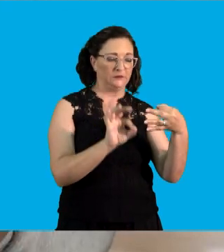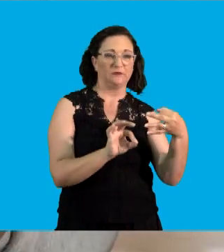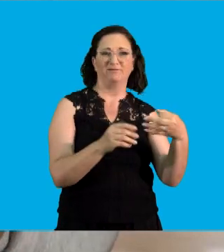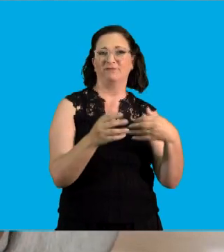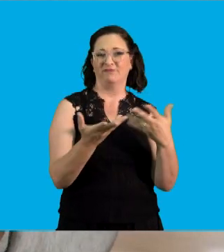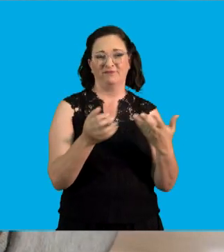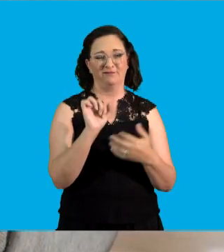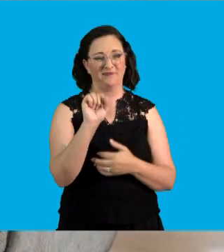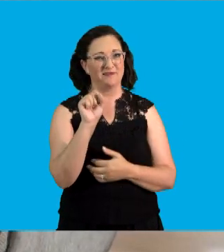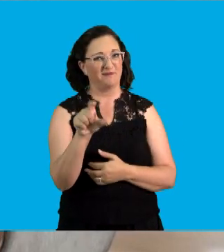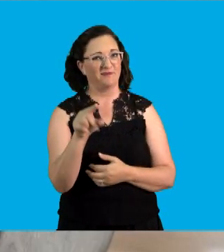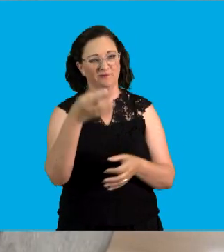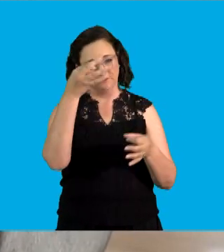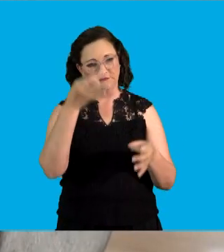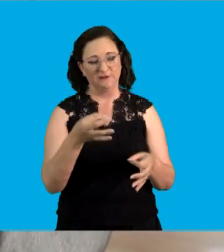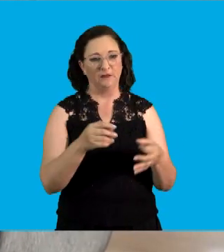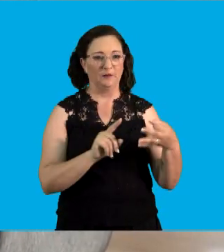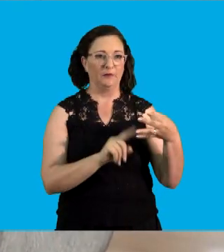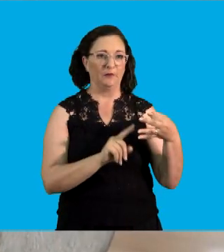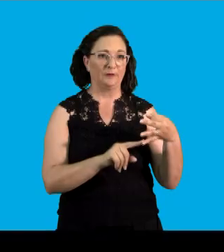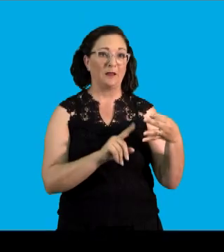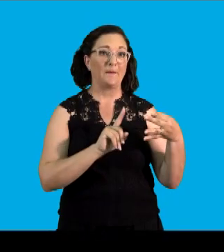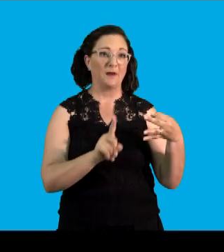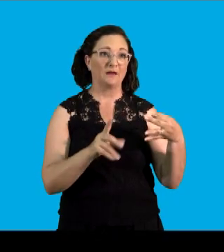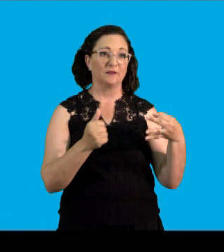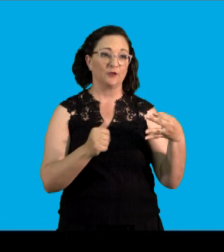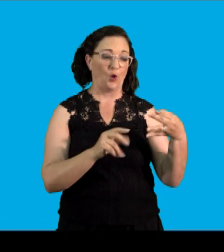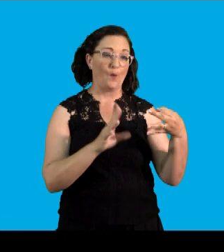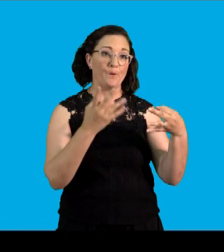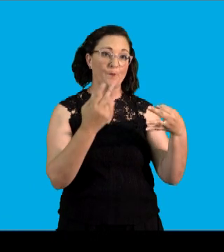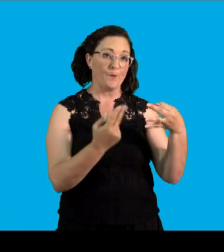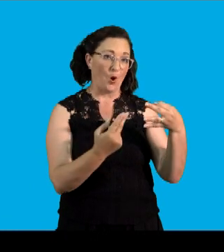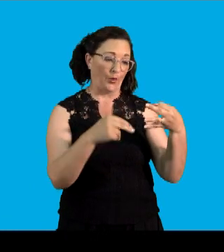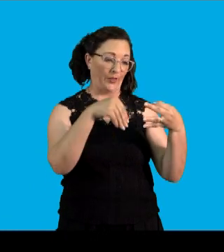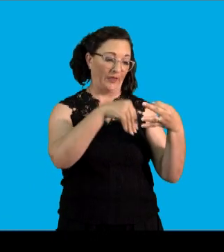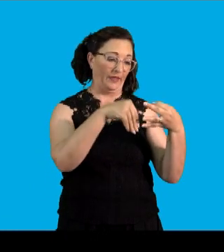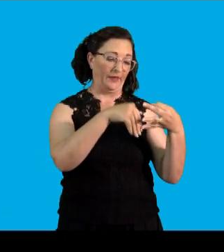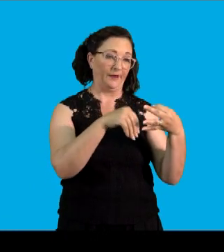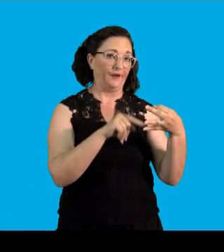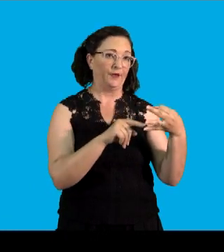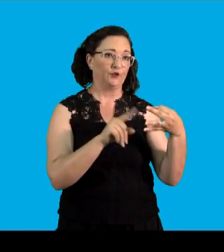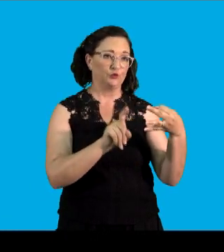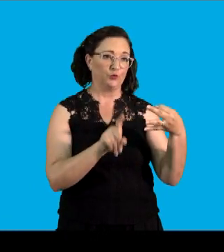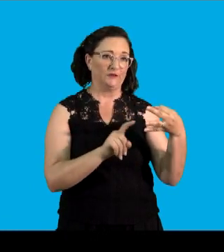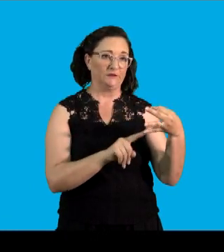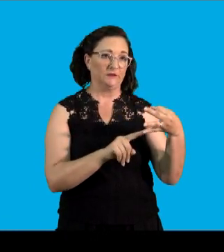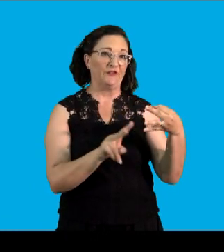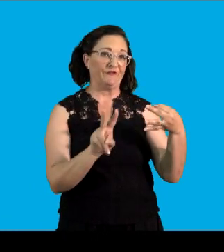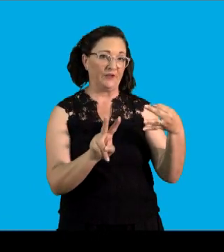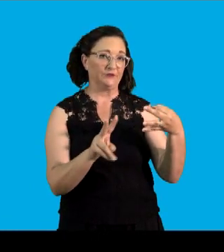again. But don't forget, I said to you, question 4 will consist of both topics, the ventures and the roles. You